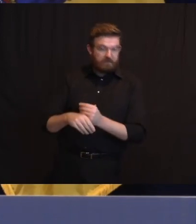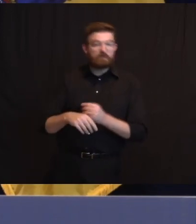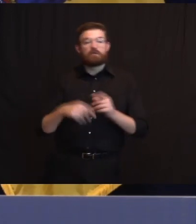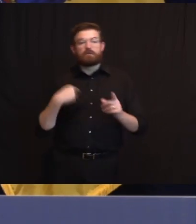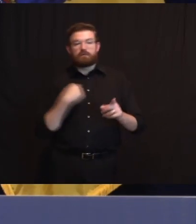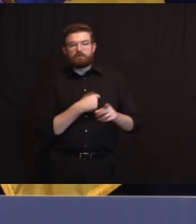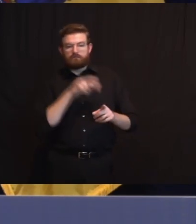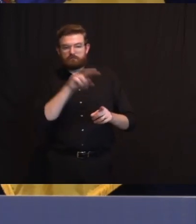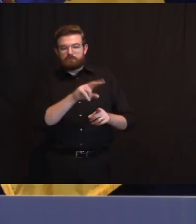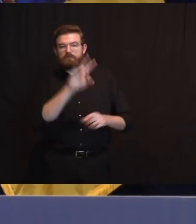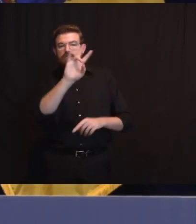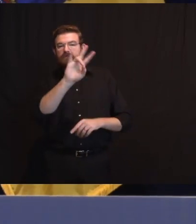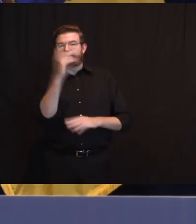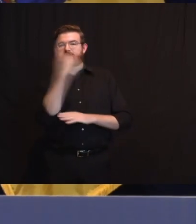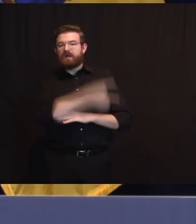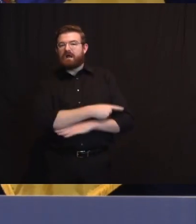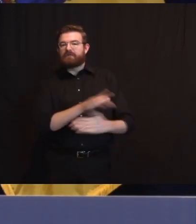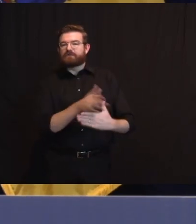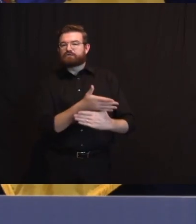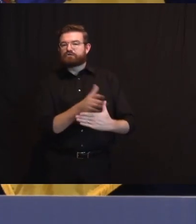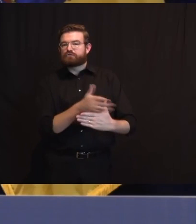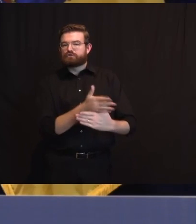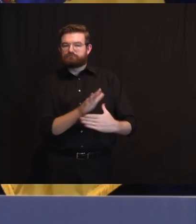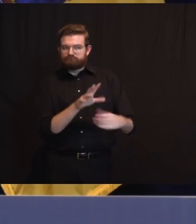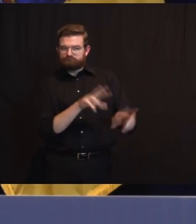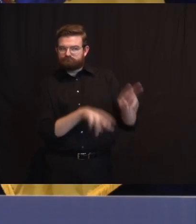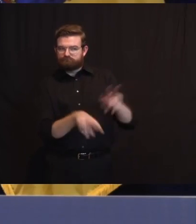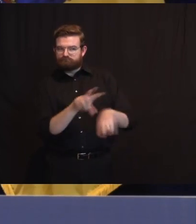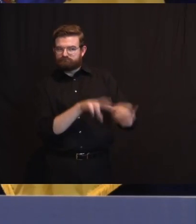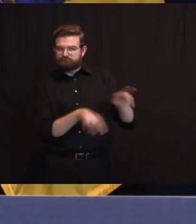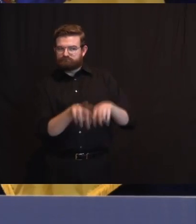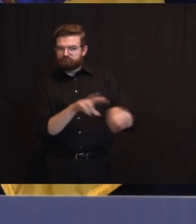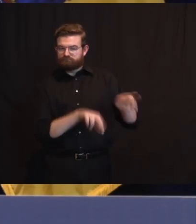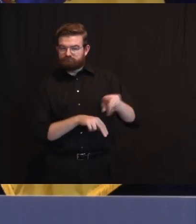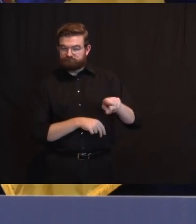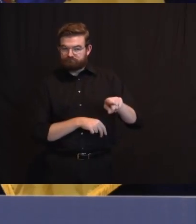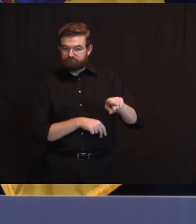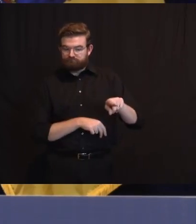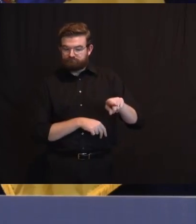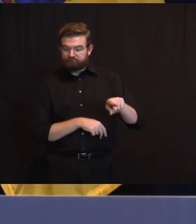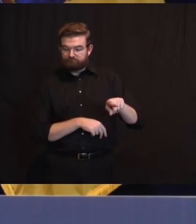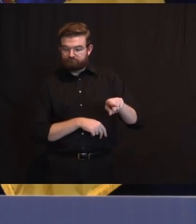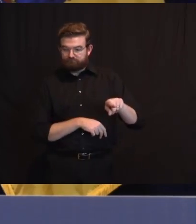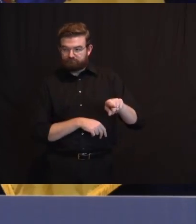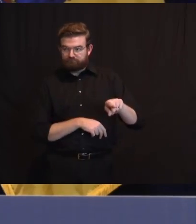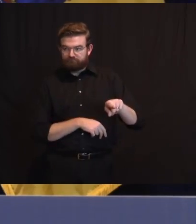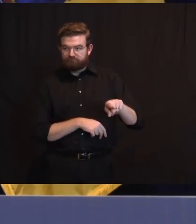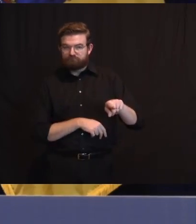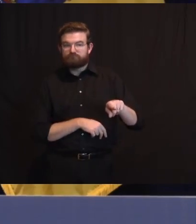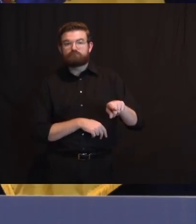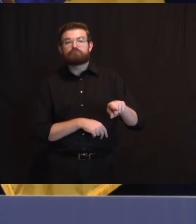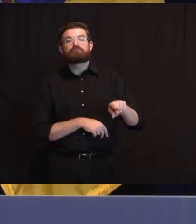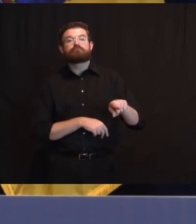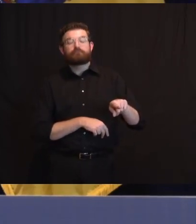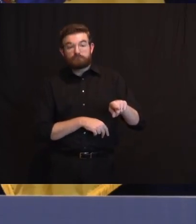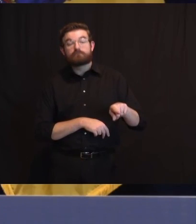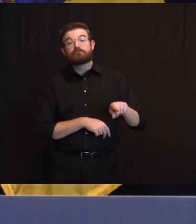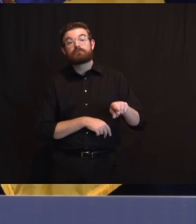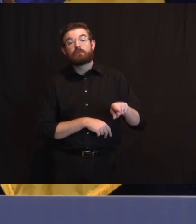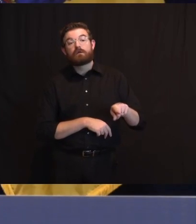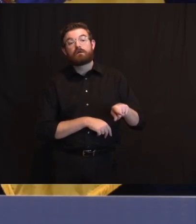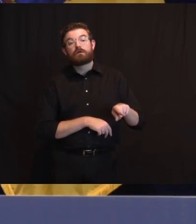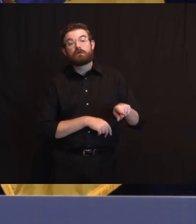more than 10 new positive cases per 100,000 residents, or 10% or higher spot